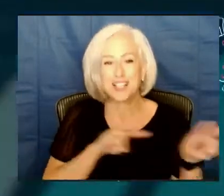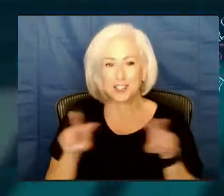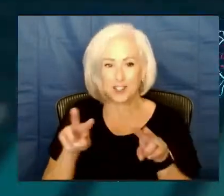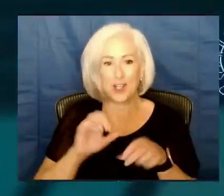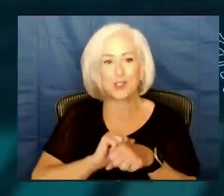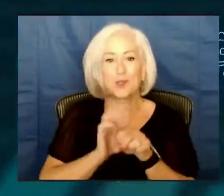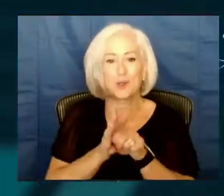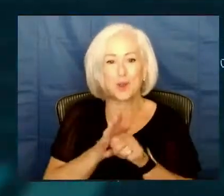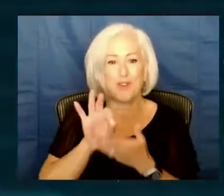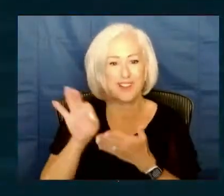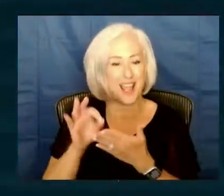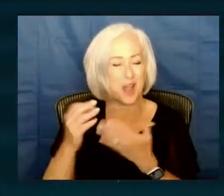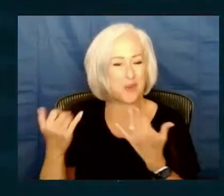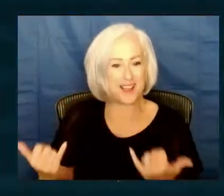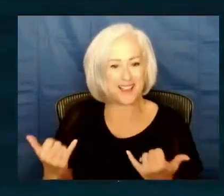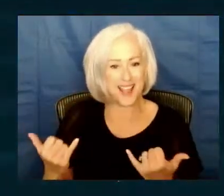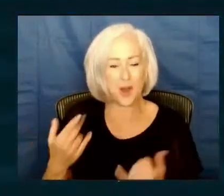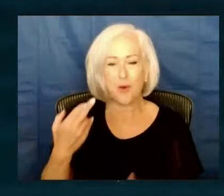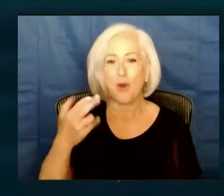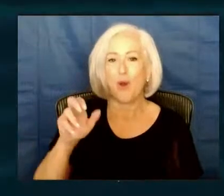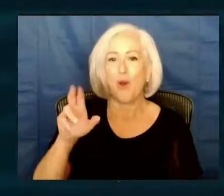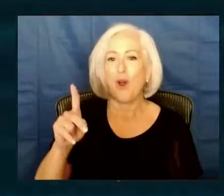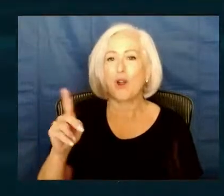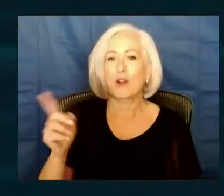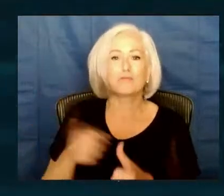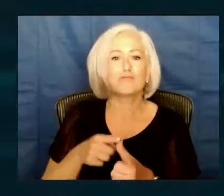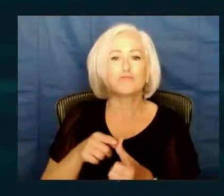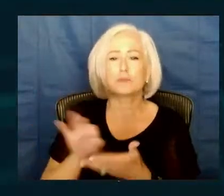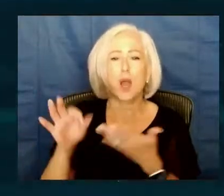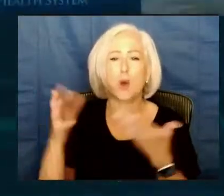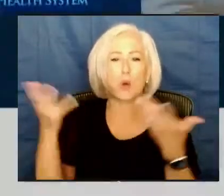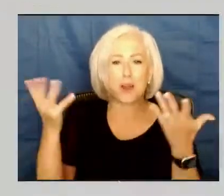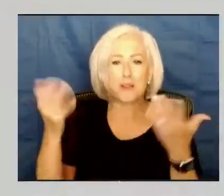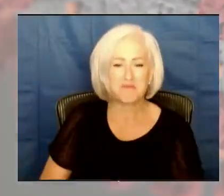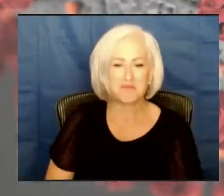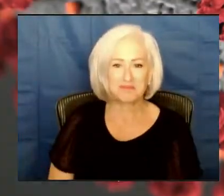that, let's go to Hawk. Hawk, first of all, what's our COVID count?